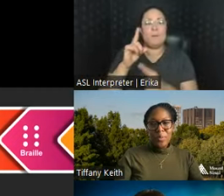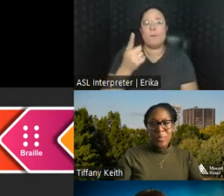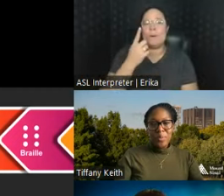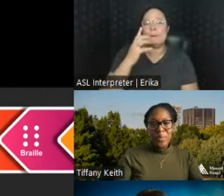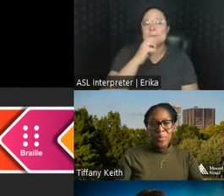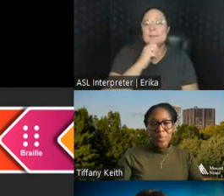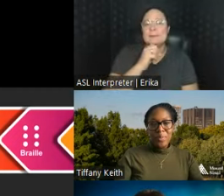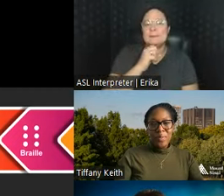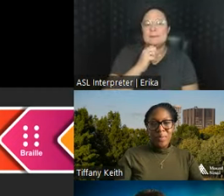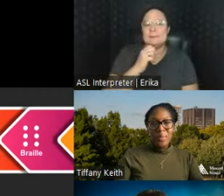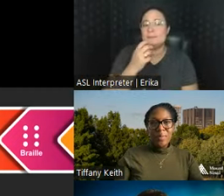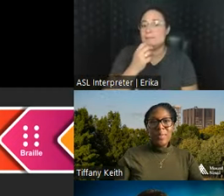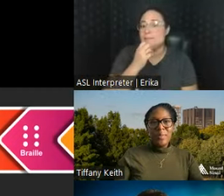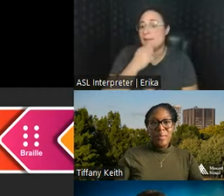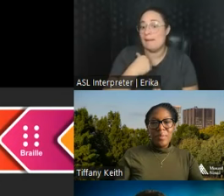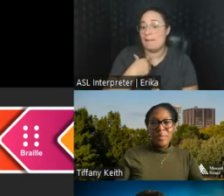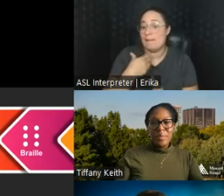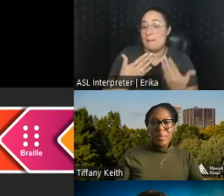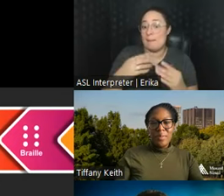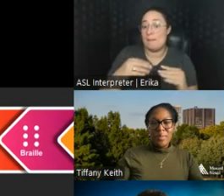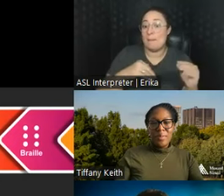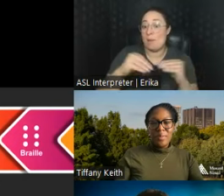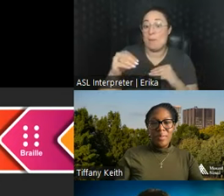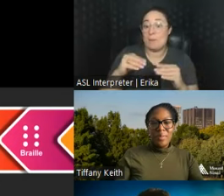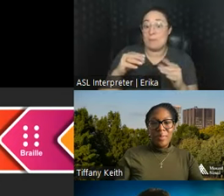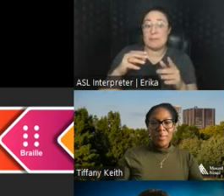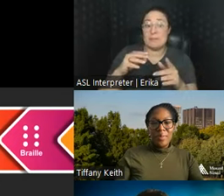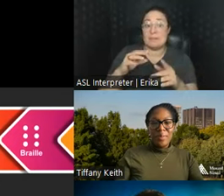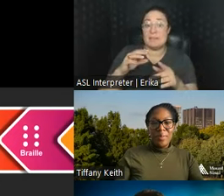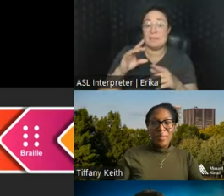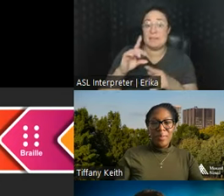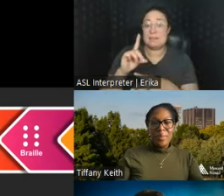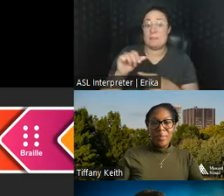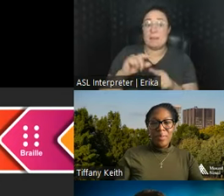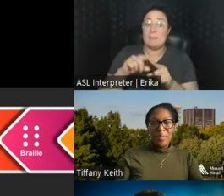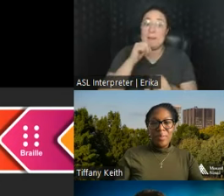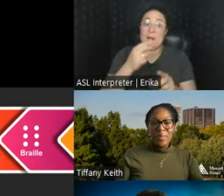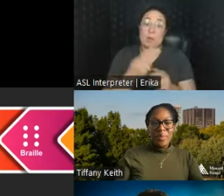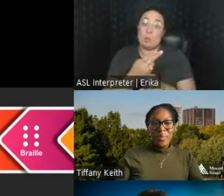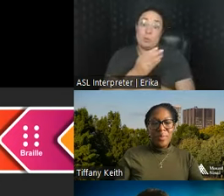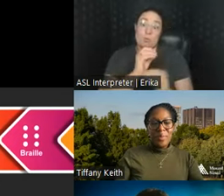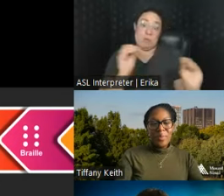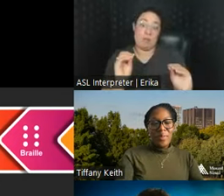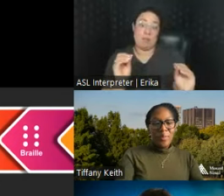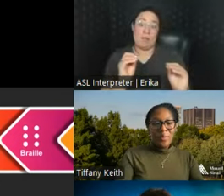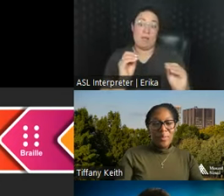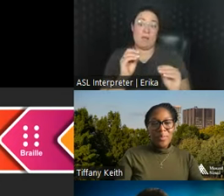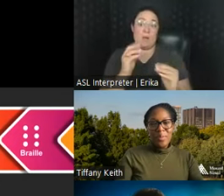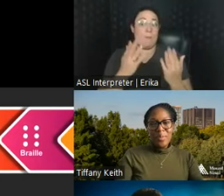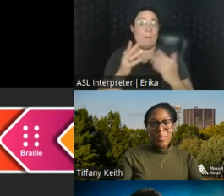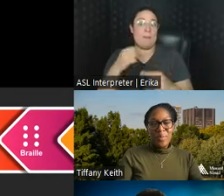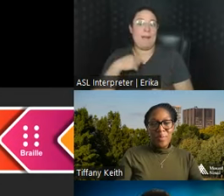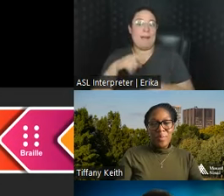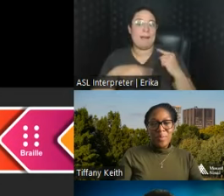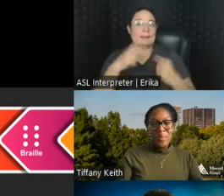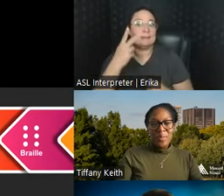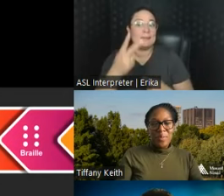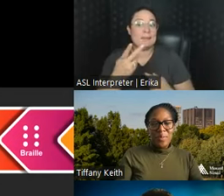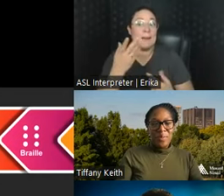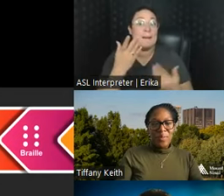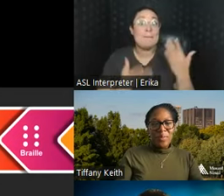lack thereof too. You could have a mobility disability and not use any of these, or at least none that you can see, right? You might